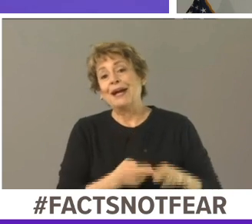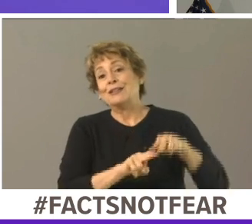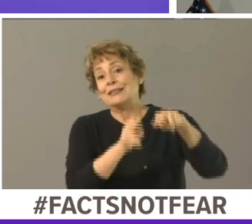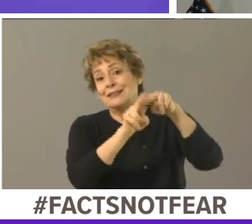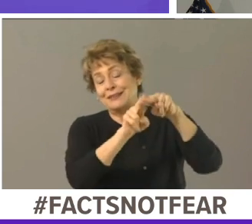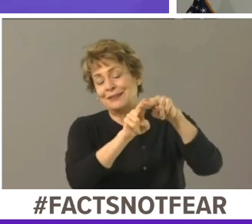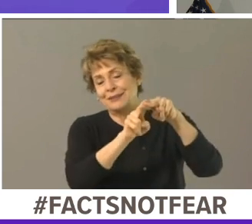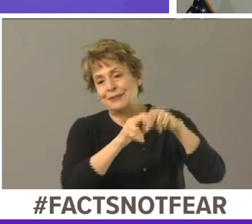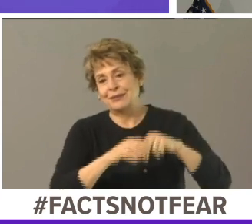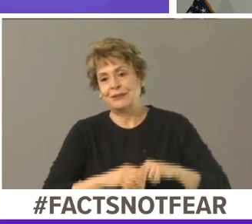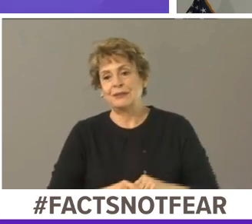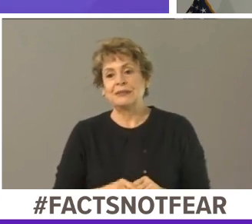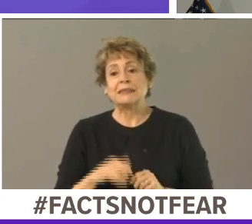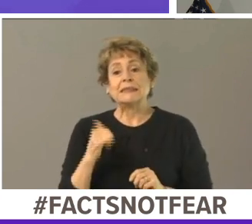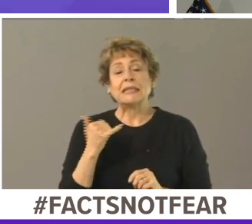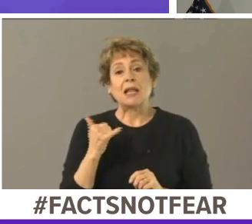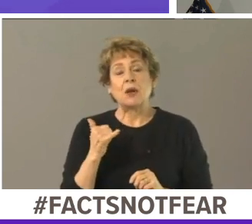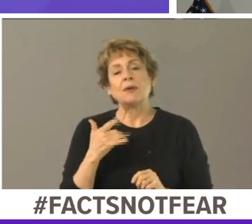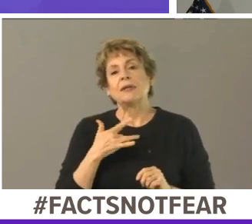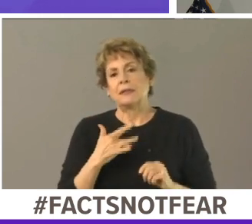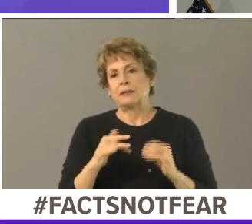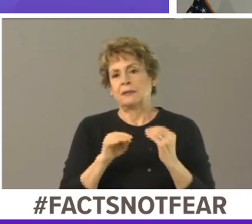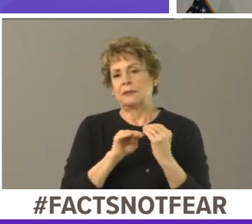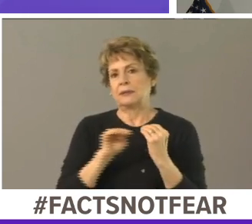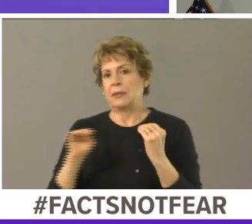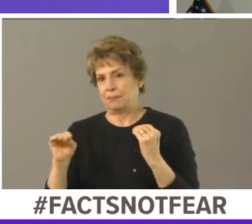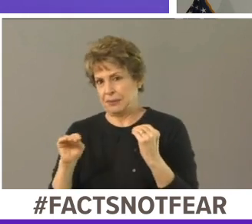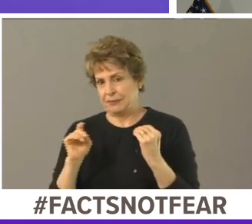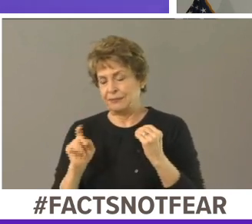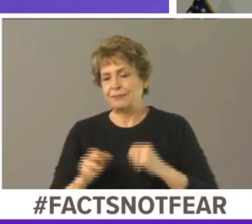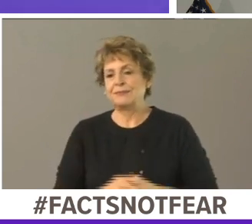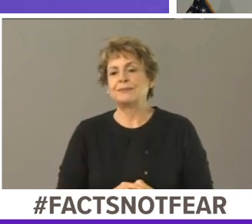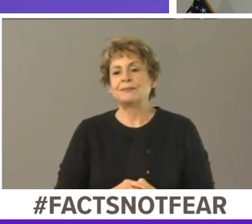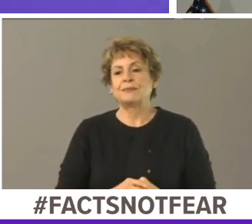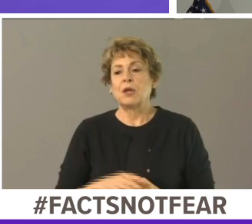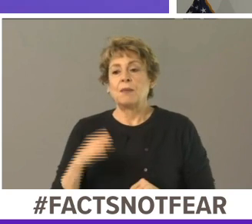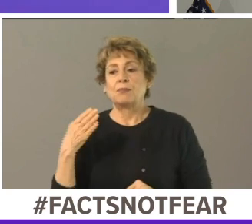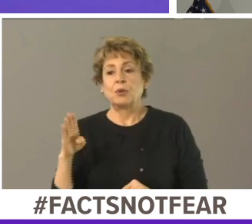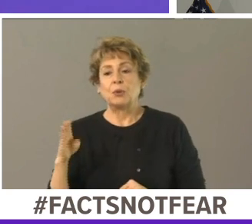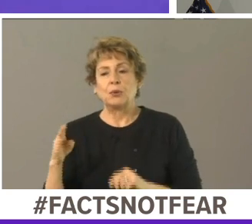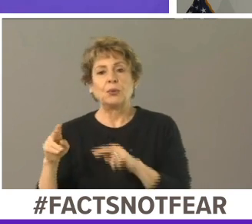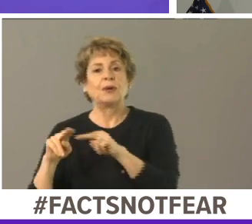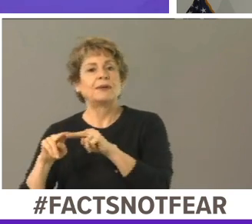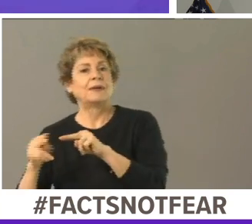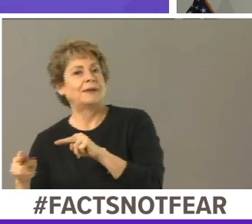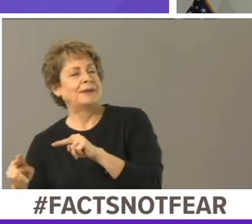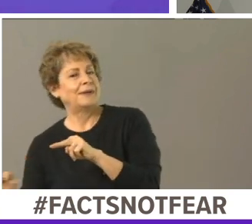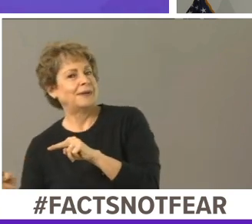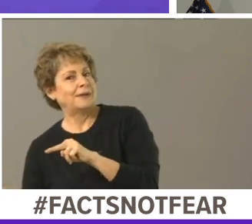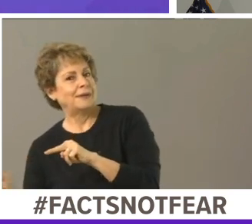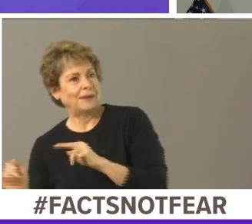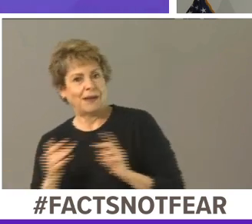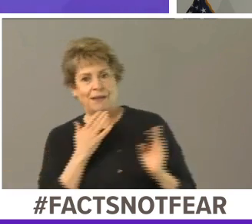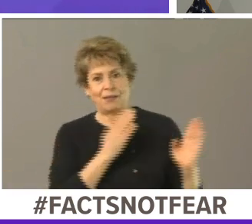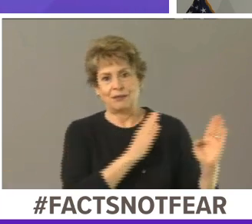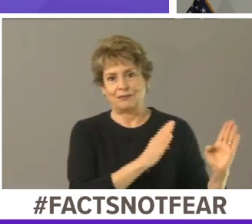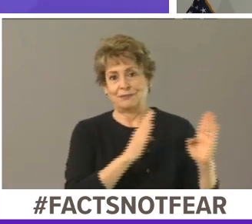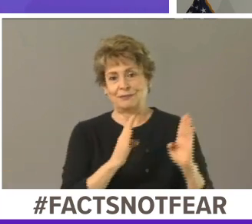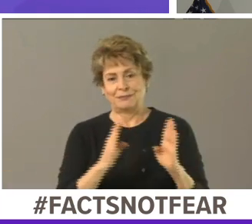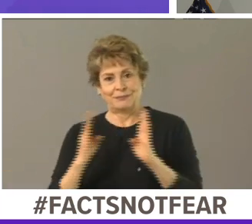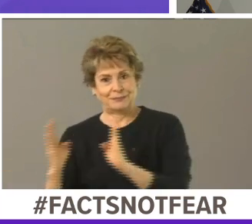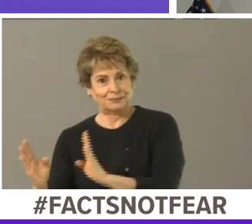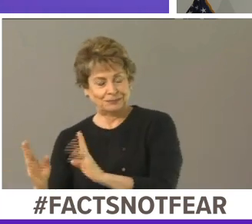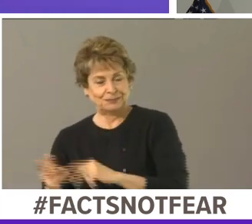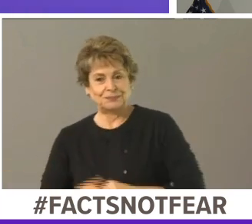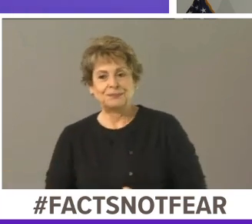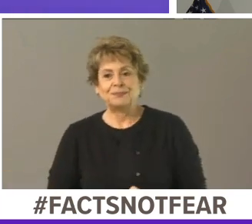they are stabilizing. So take a look at where Arizona is over the last 2 weeks and what a difference